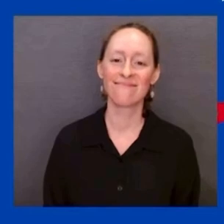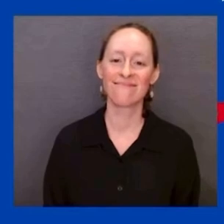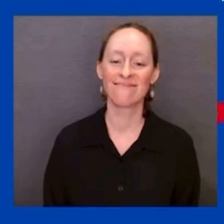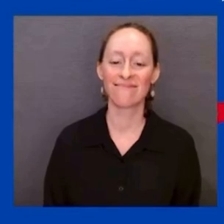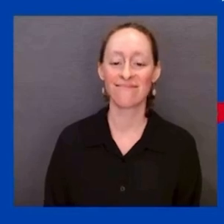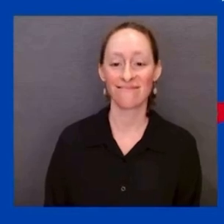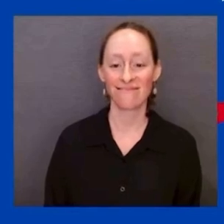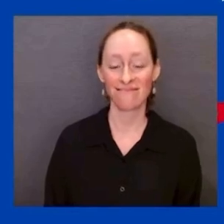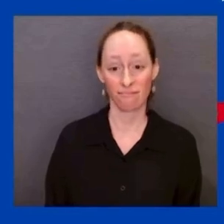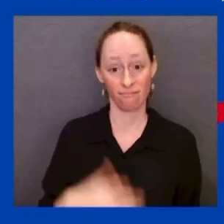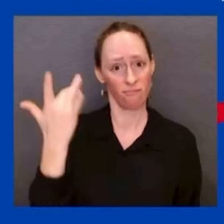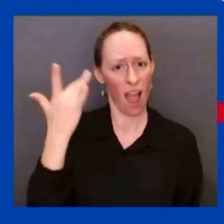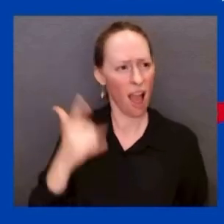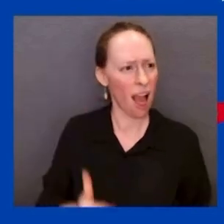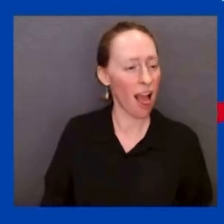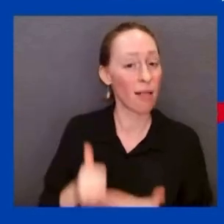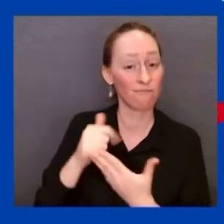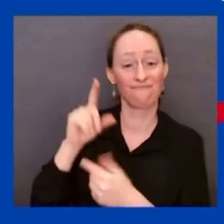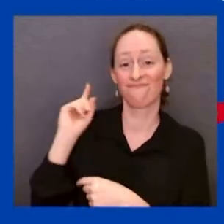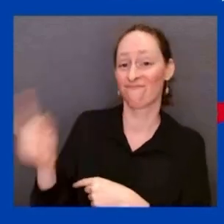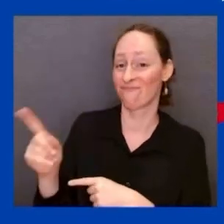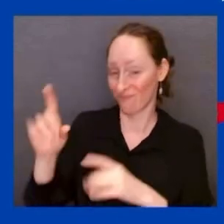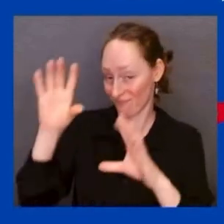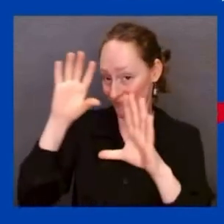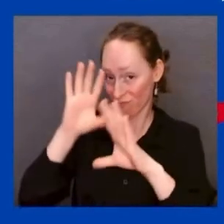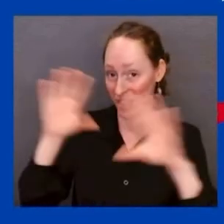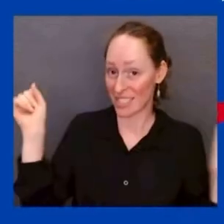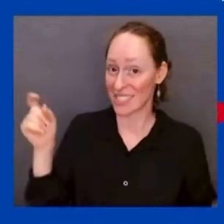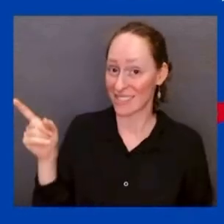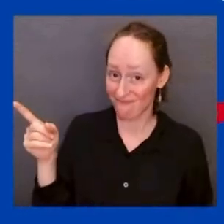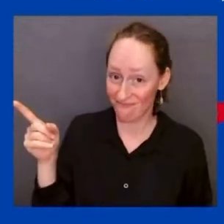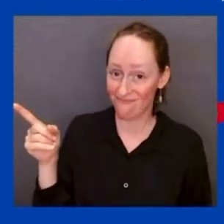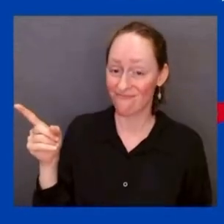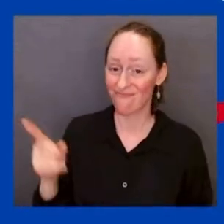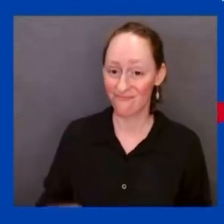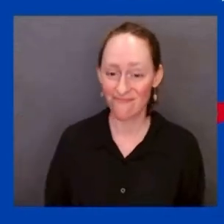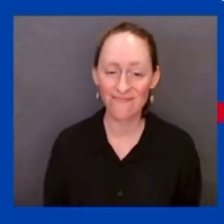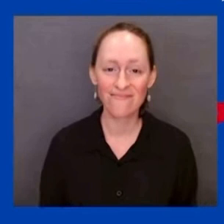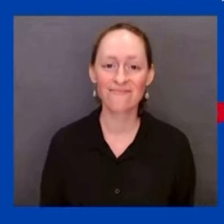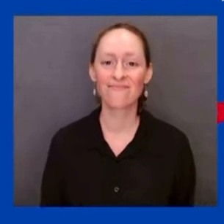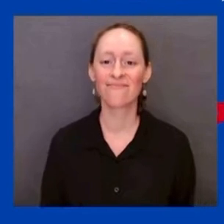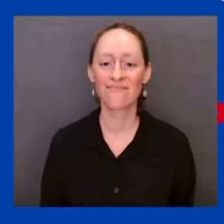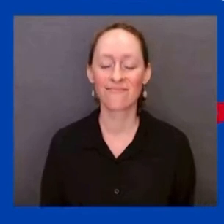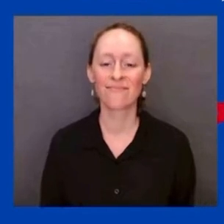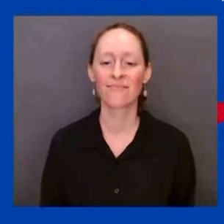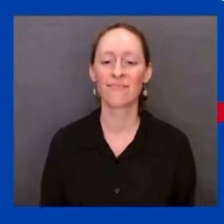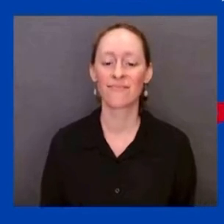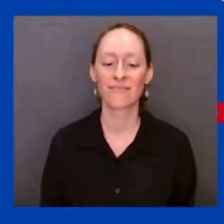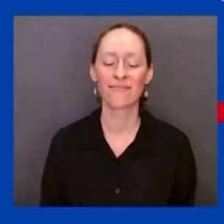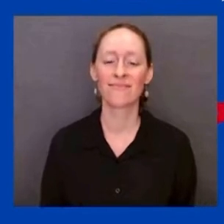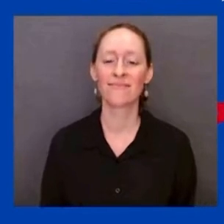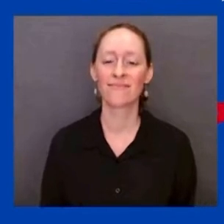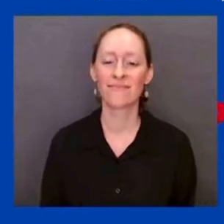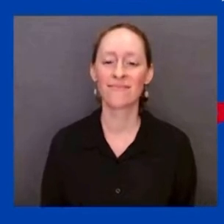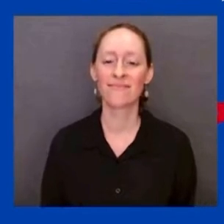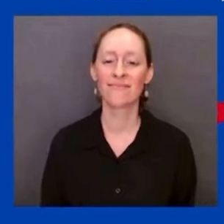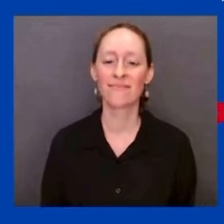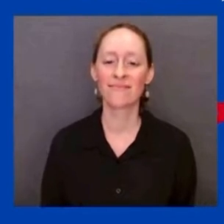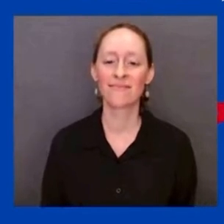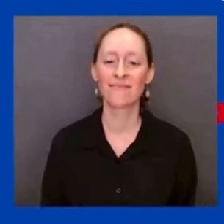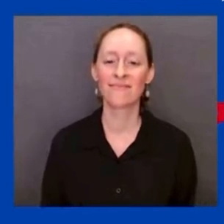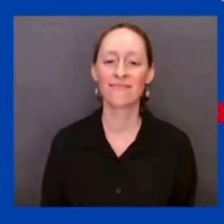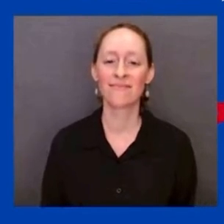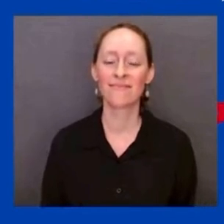that happened, that that became a reality. And notwithstanding the actions of that not normal Supreme Court